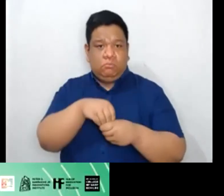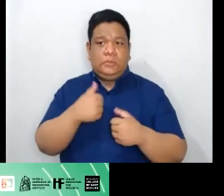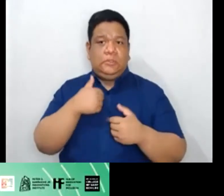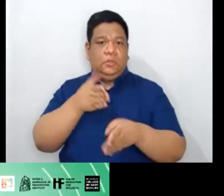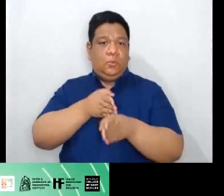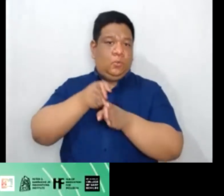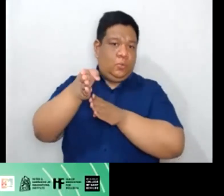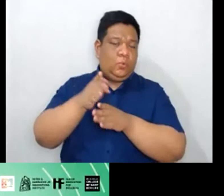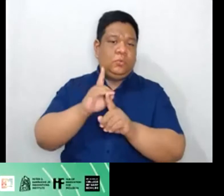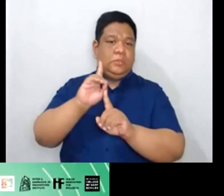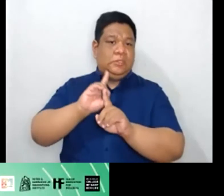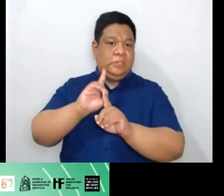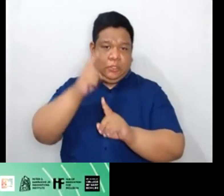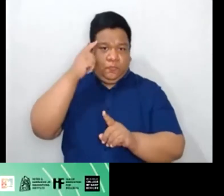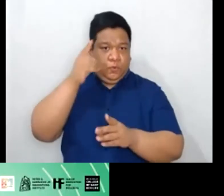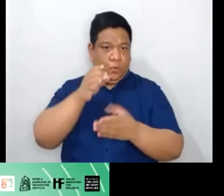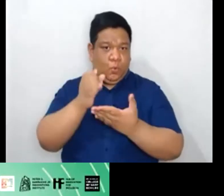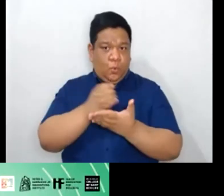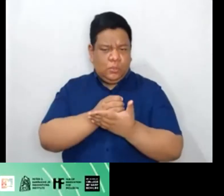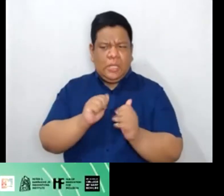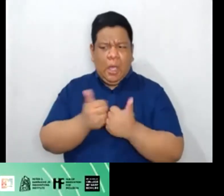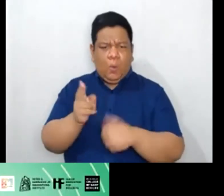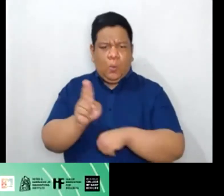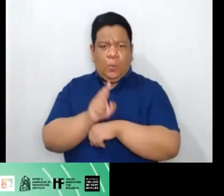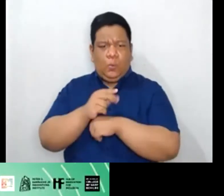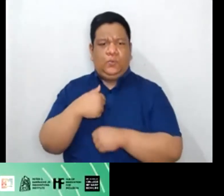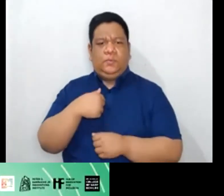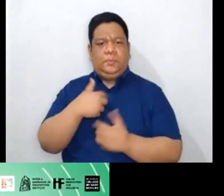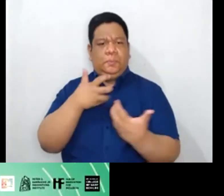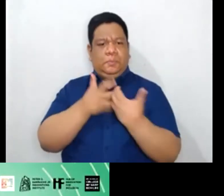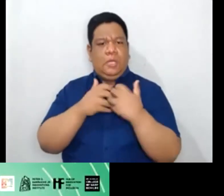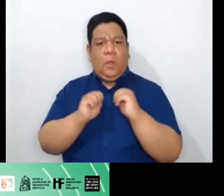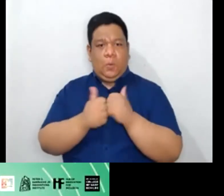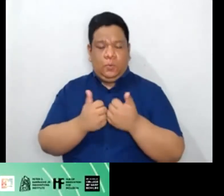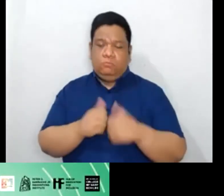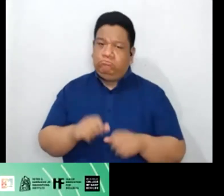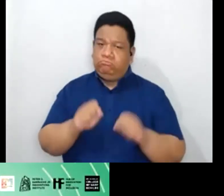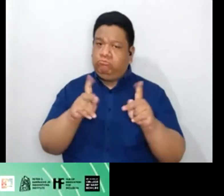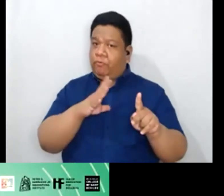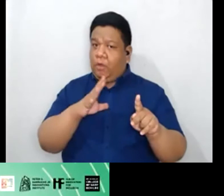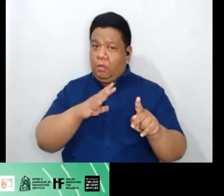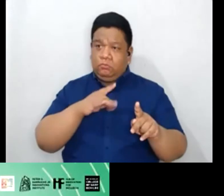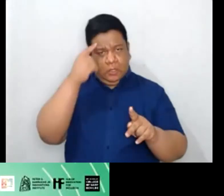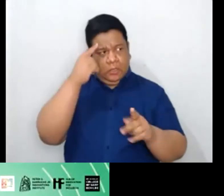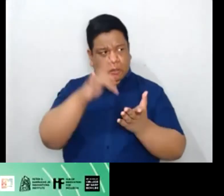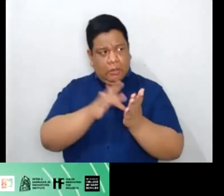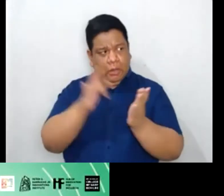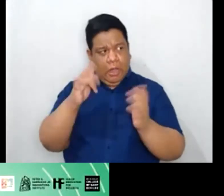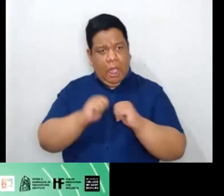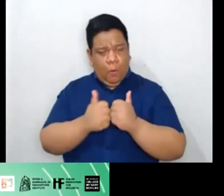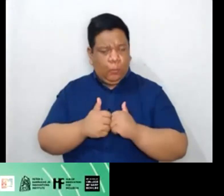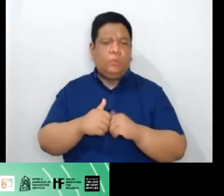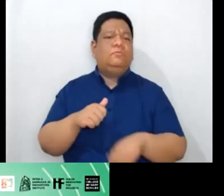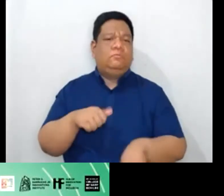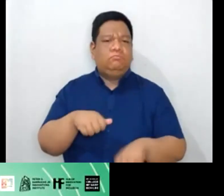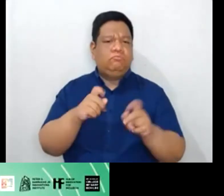I'm in this industry. How could I use these? Okay, so it's all right for you to think about how you can take advantage of these technologies. And so the questions I'd